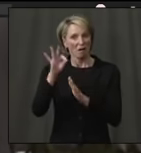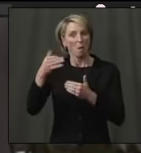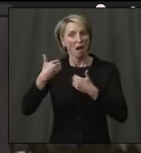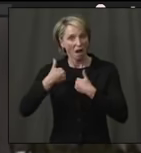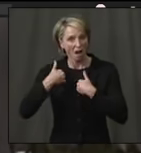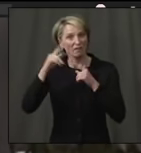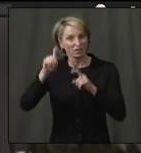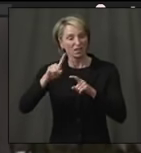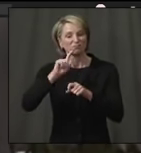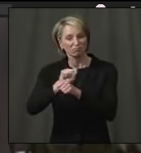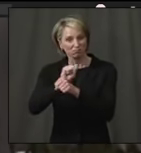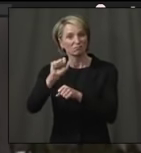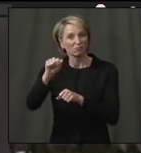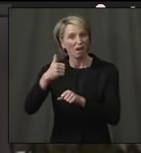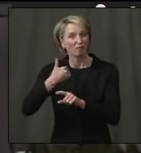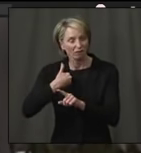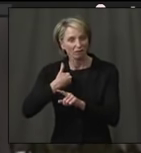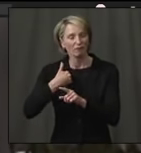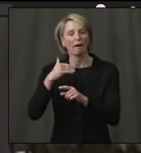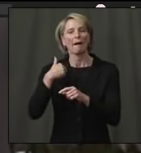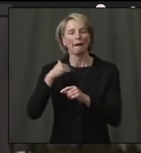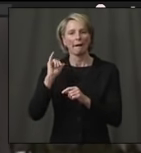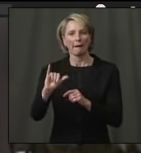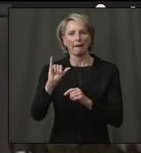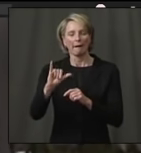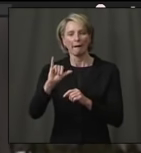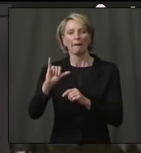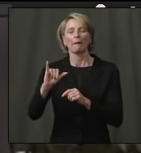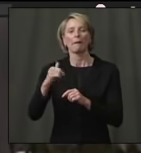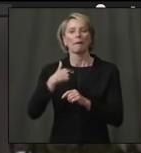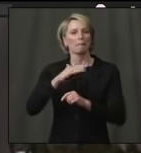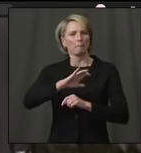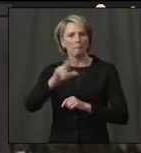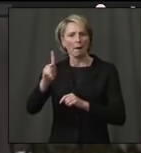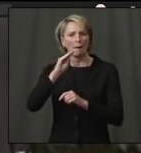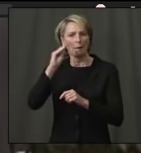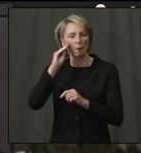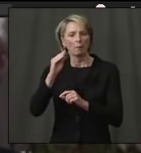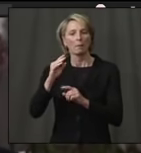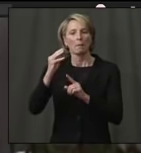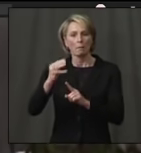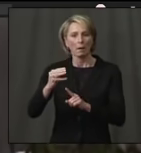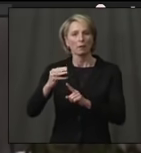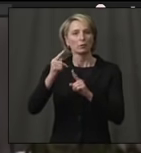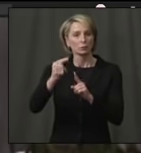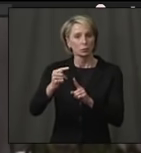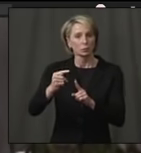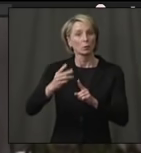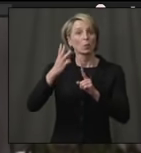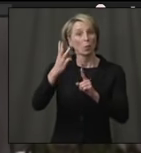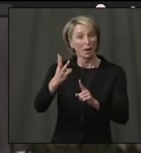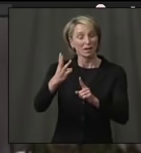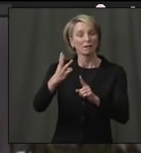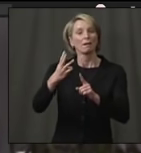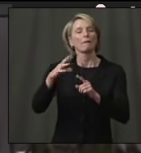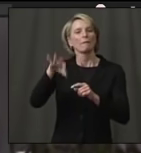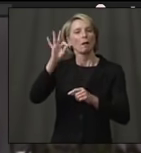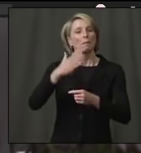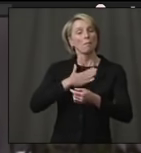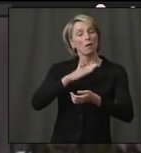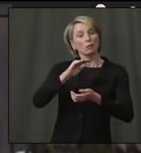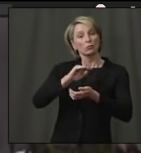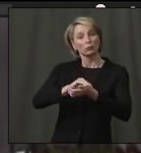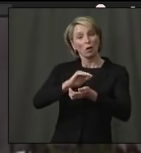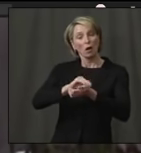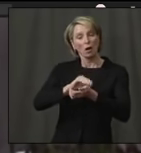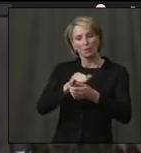several doctors here in our community. My PCP, primary care physician, recommended at